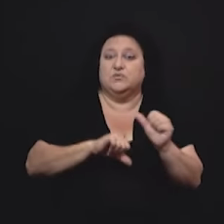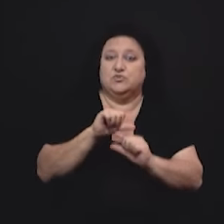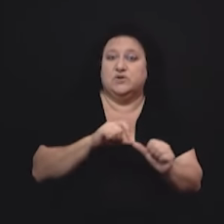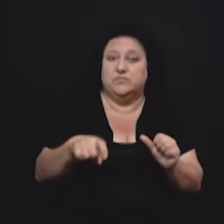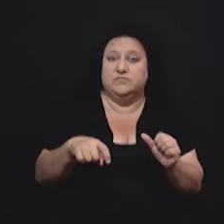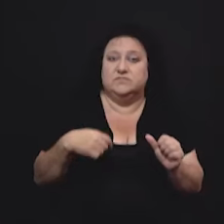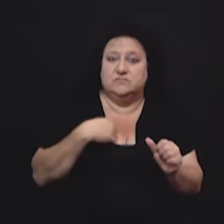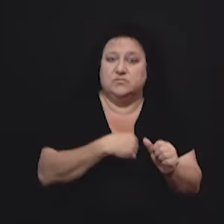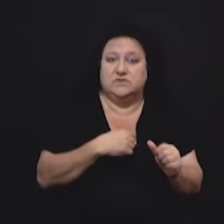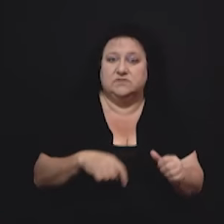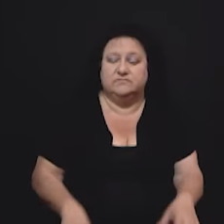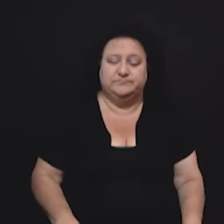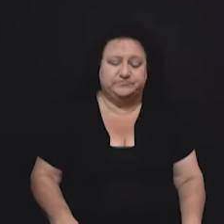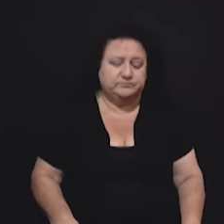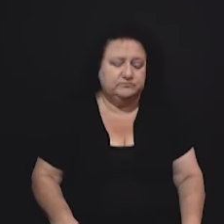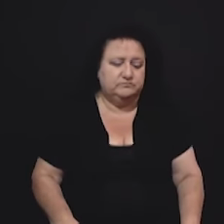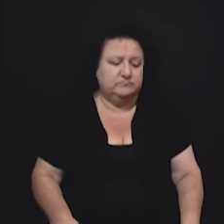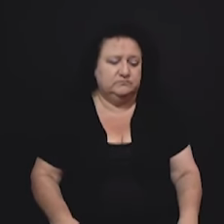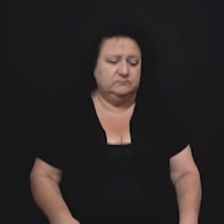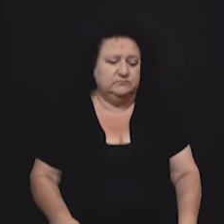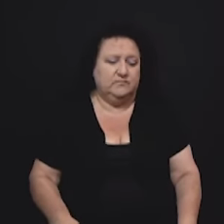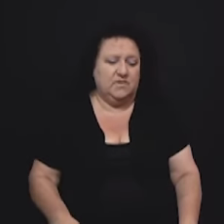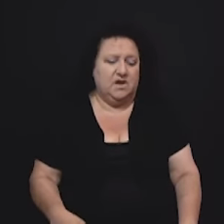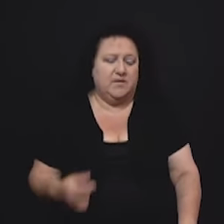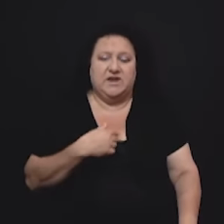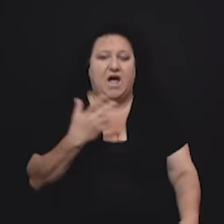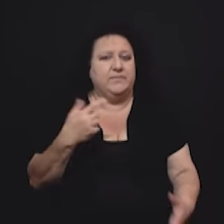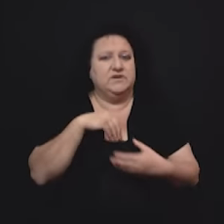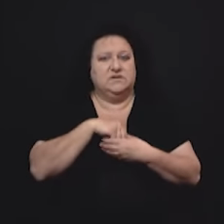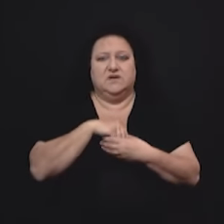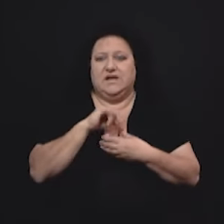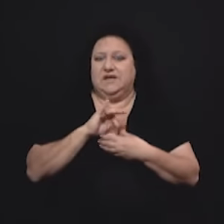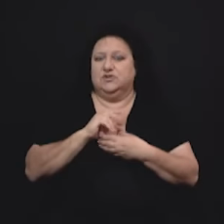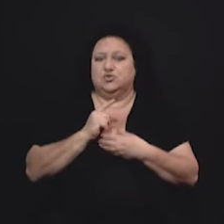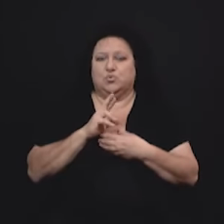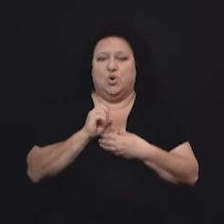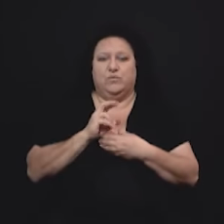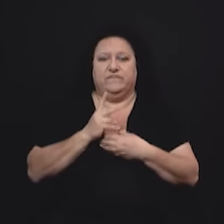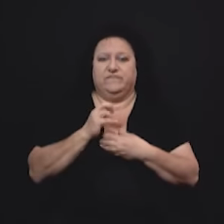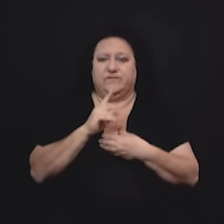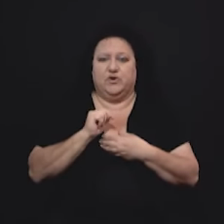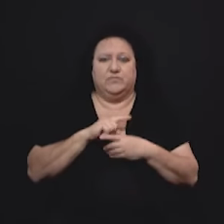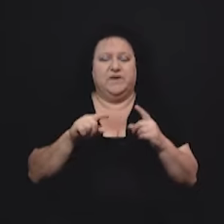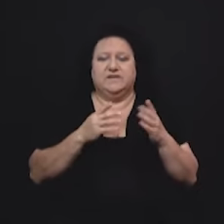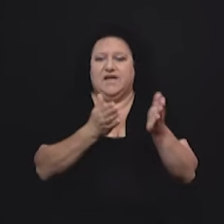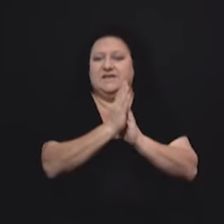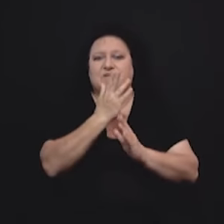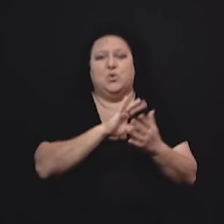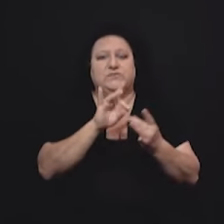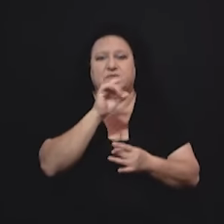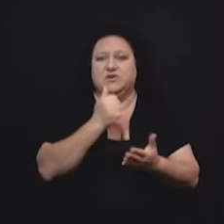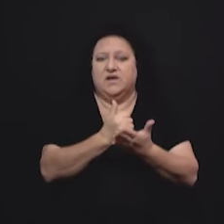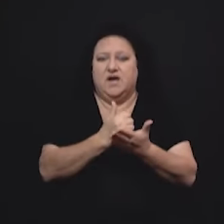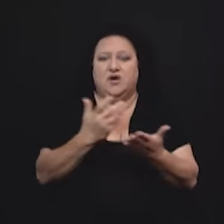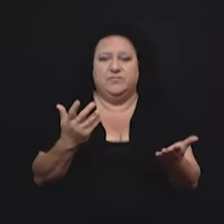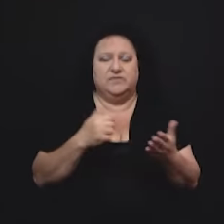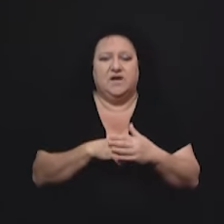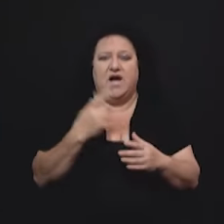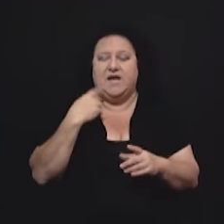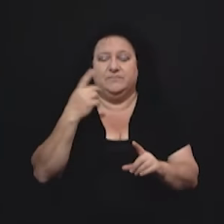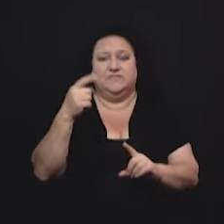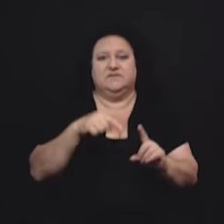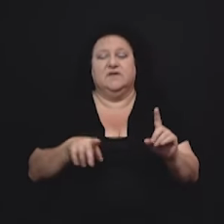help. Get out, see if there's a way for you to fellowship, for you to connect. I live a little far out, so this